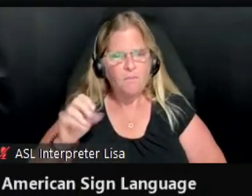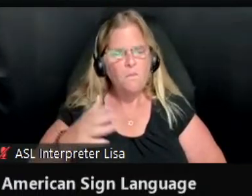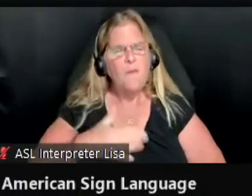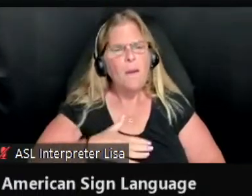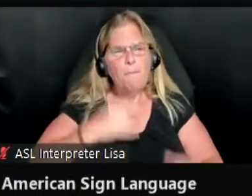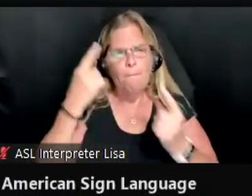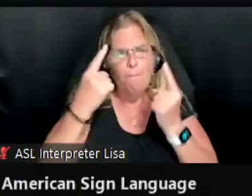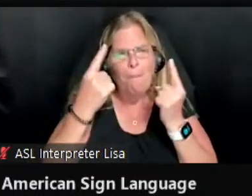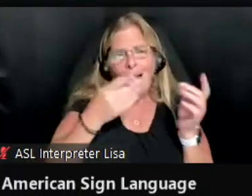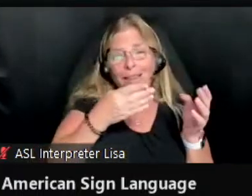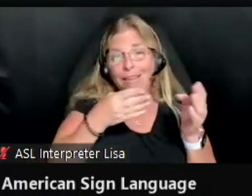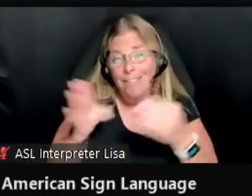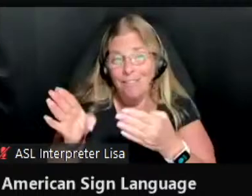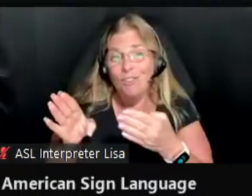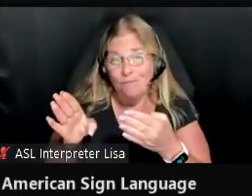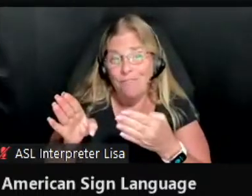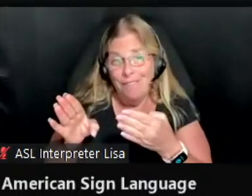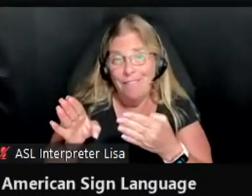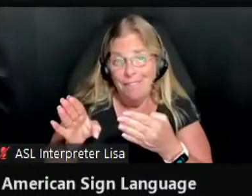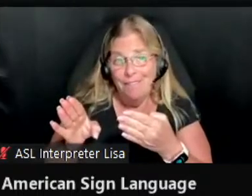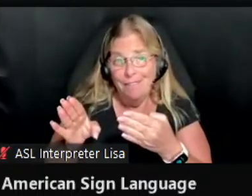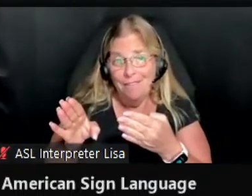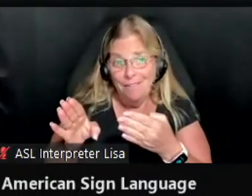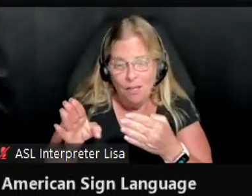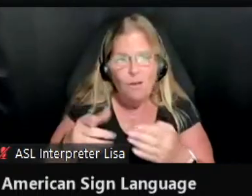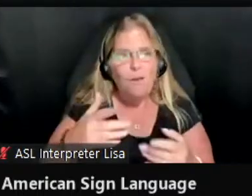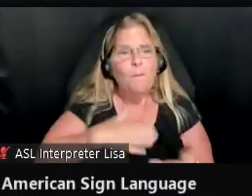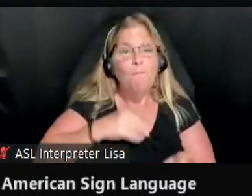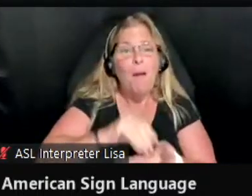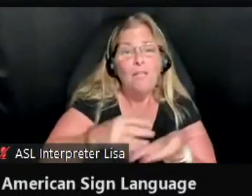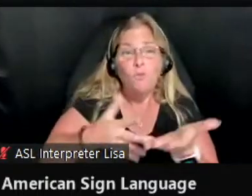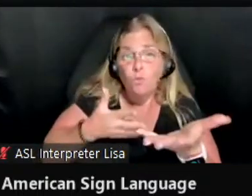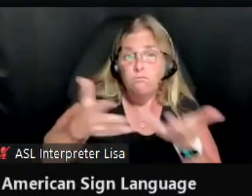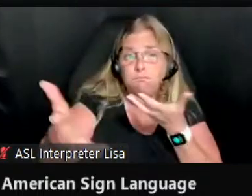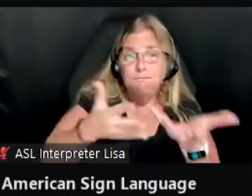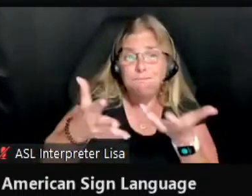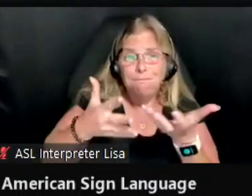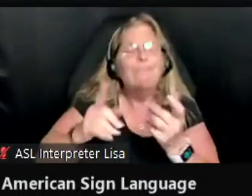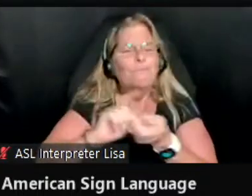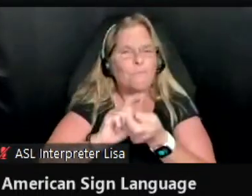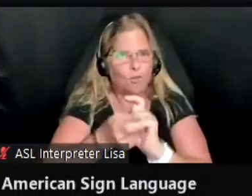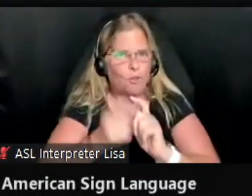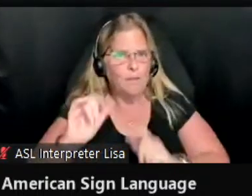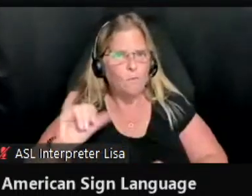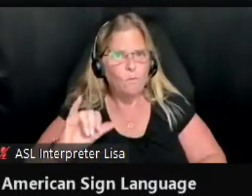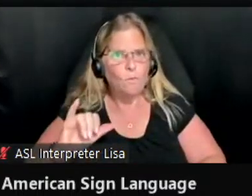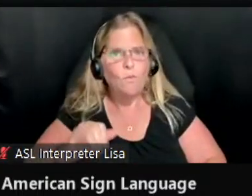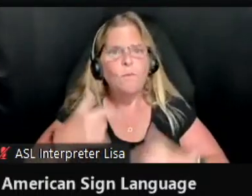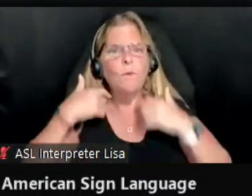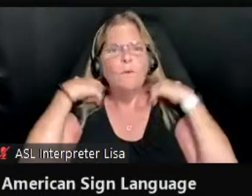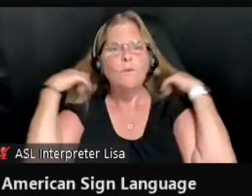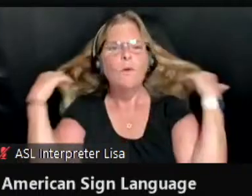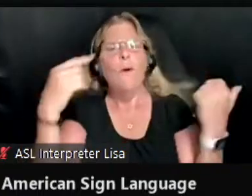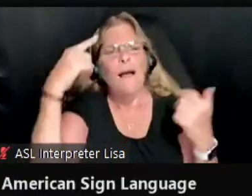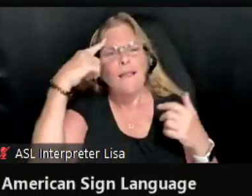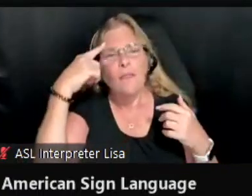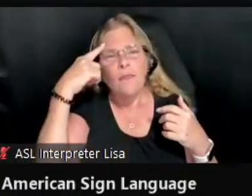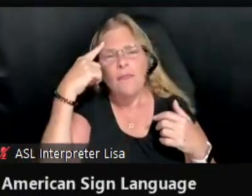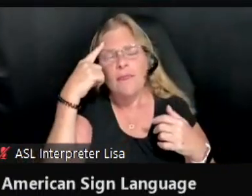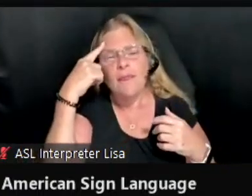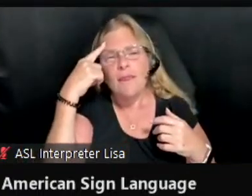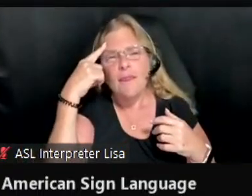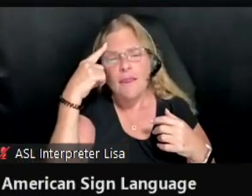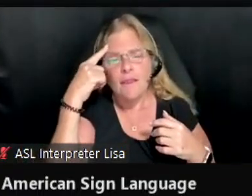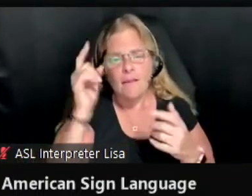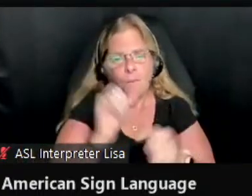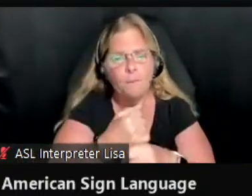and how I dealt with some students in school. So I think making sure that we look at making sure